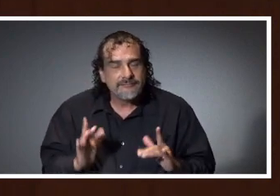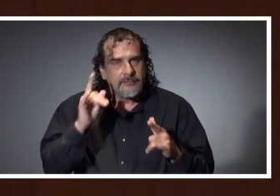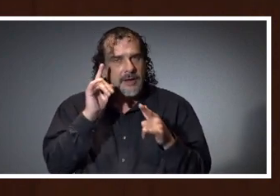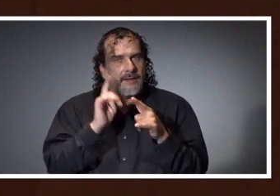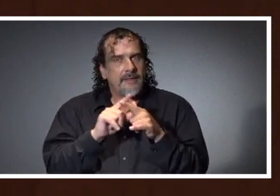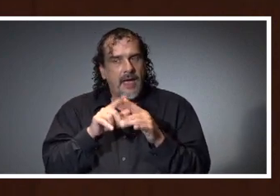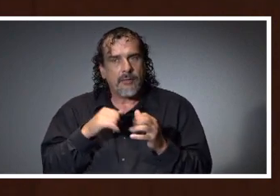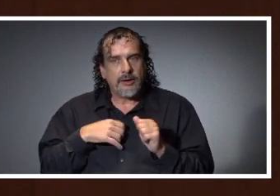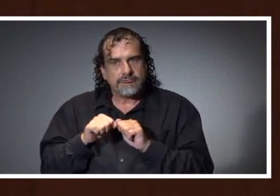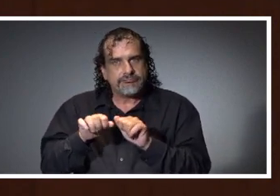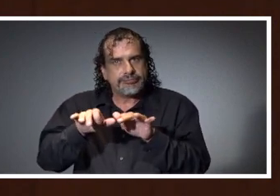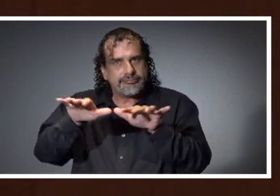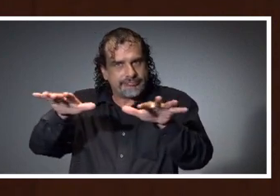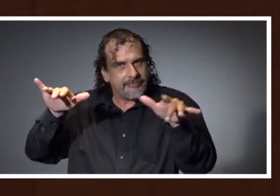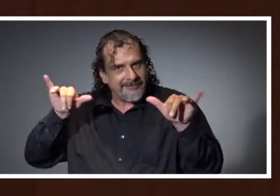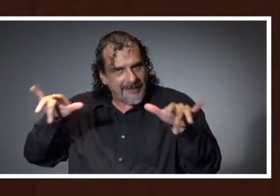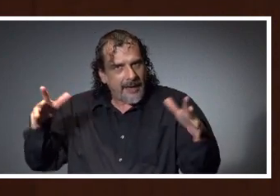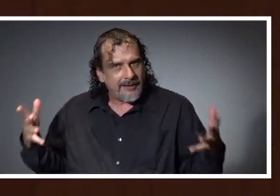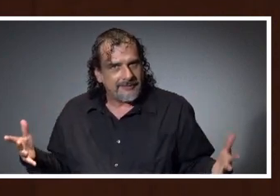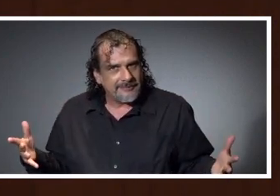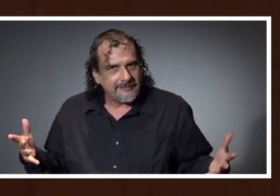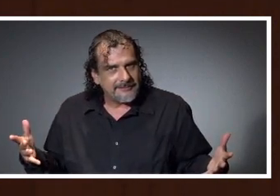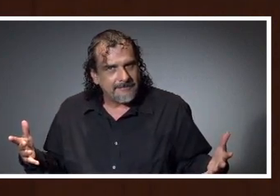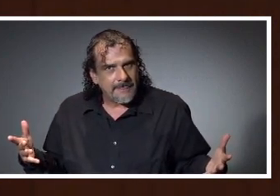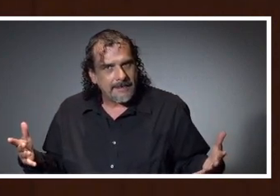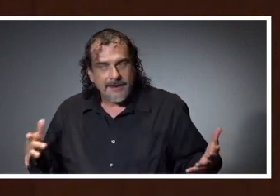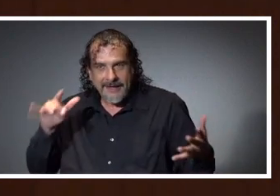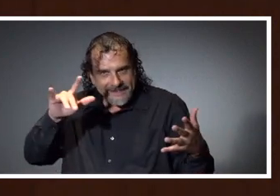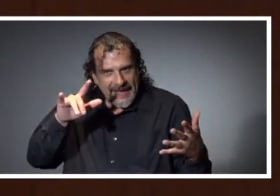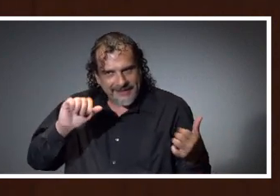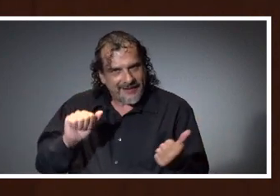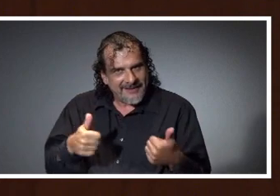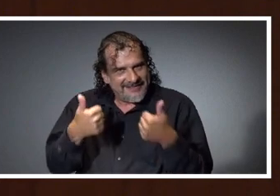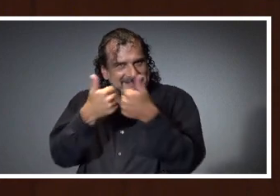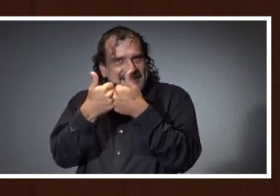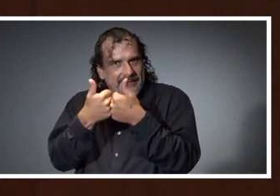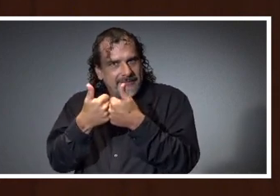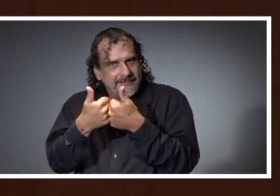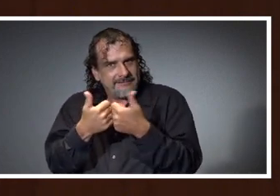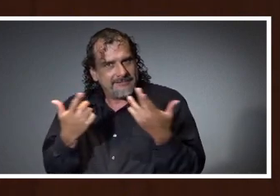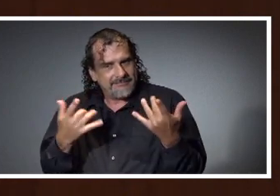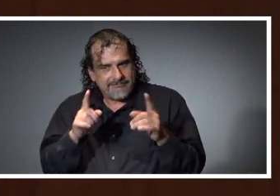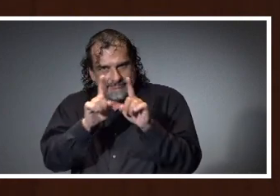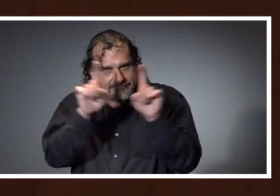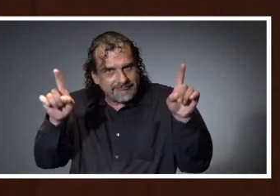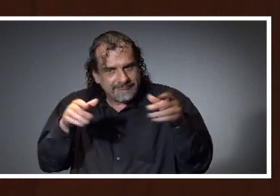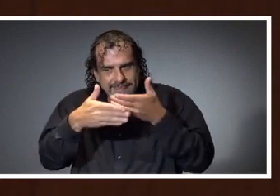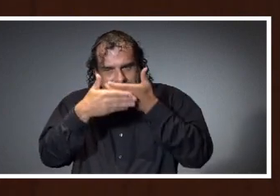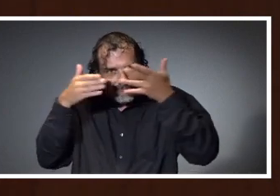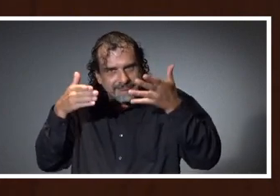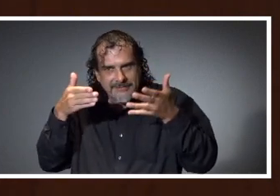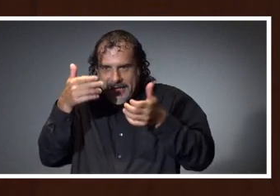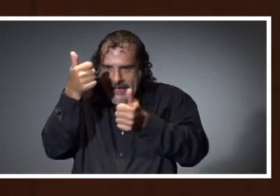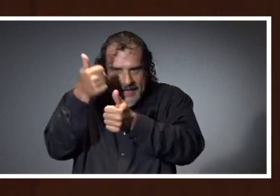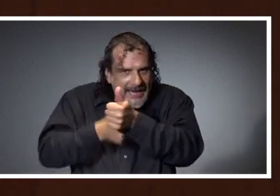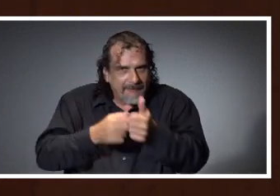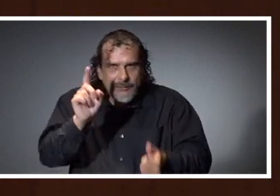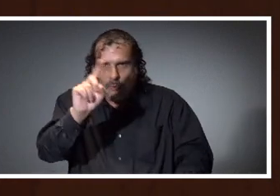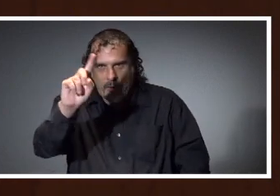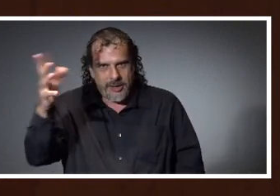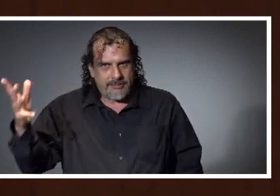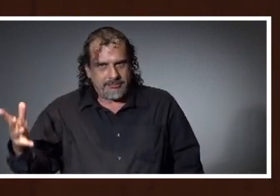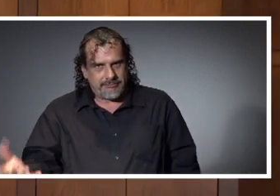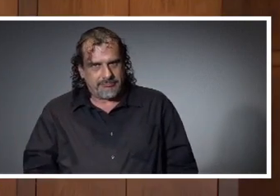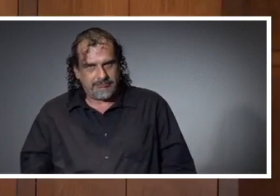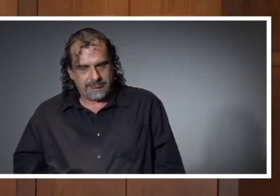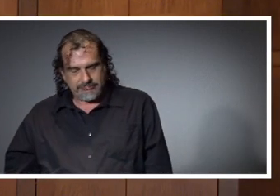So that's going to be a real challenge. So please do the social distancing thing, wear a mask under every scenario. Don't let your guard